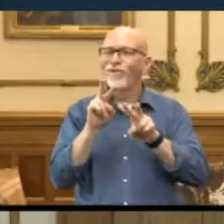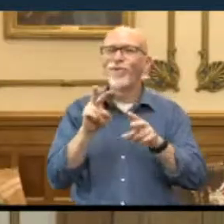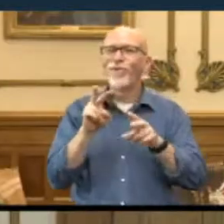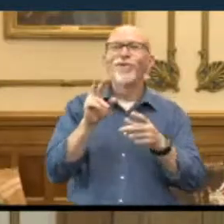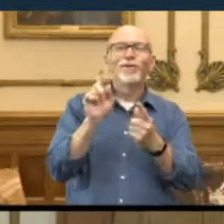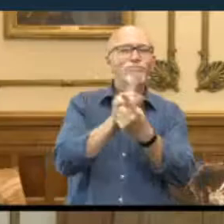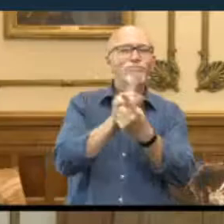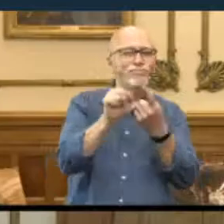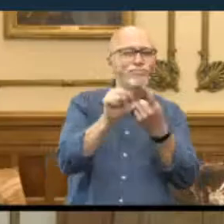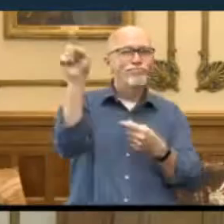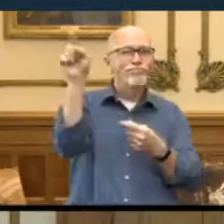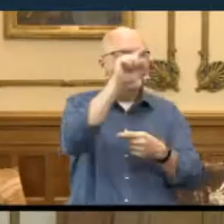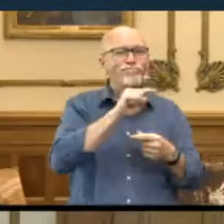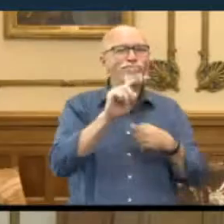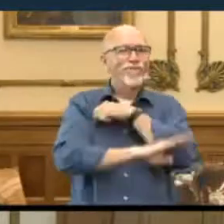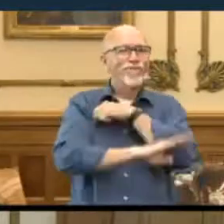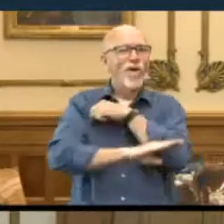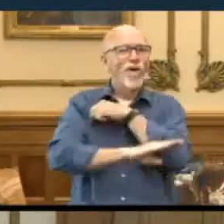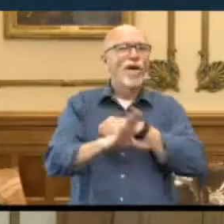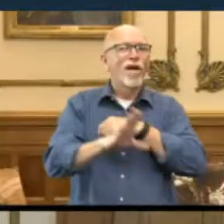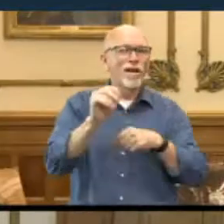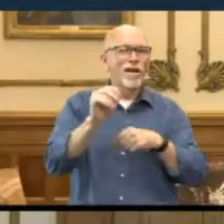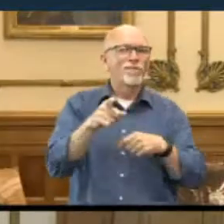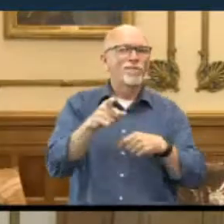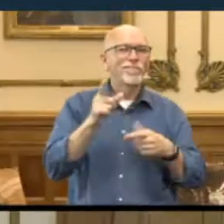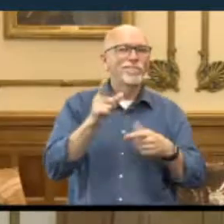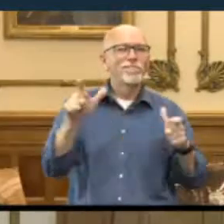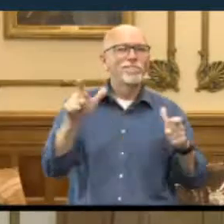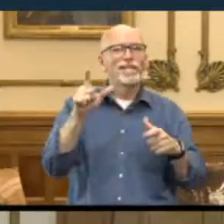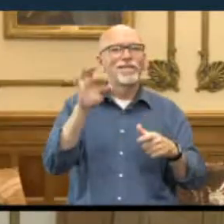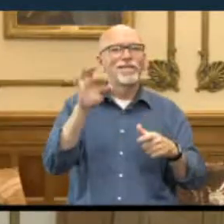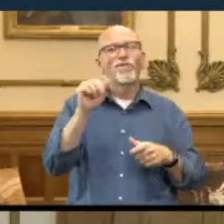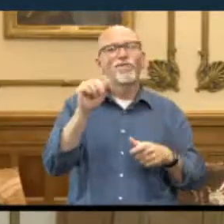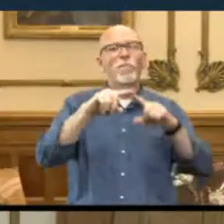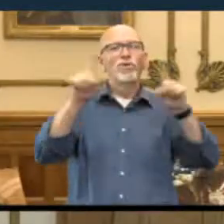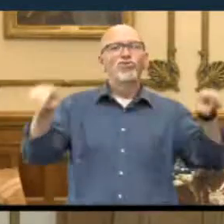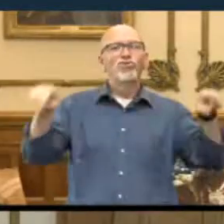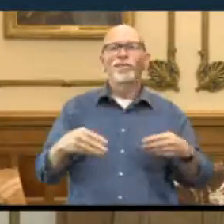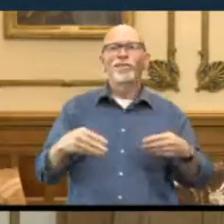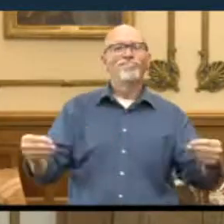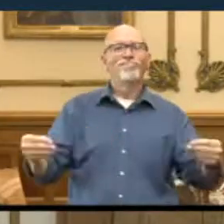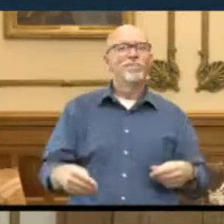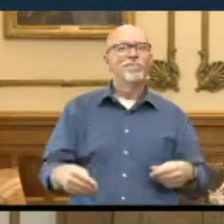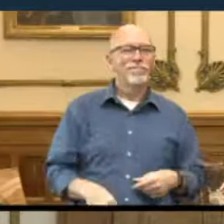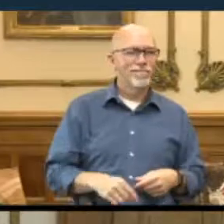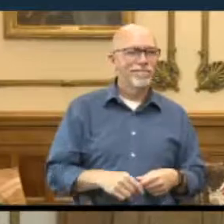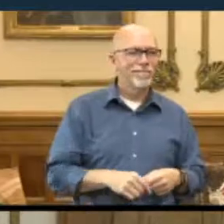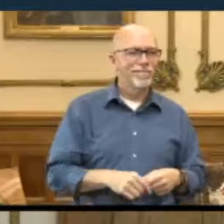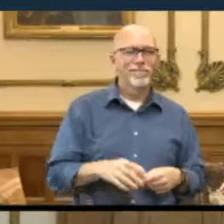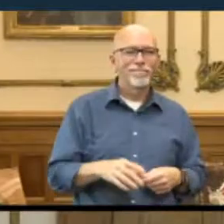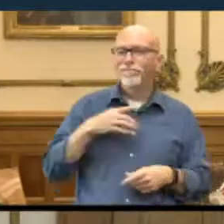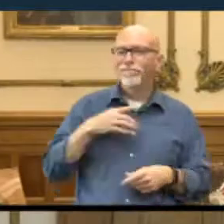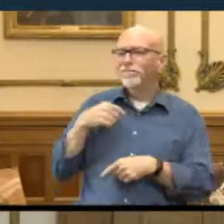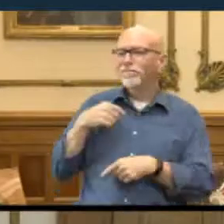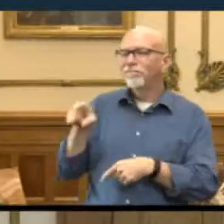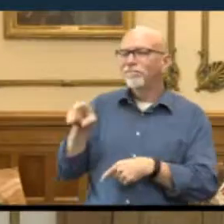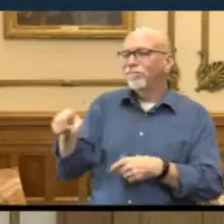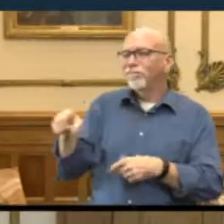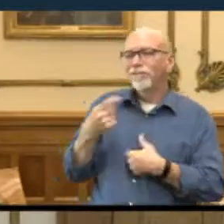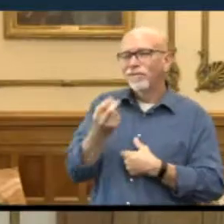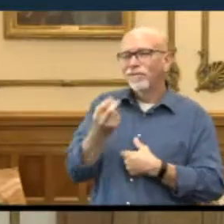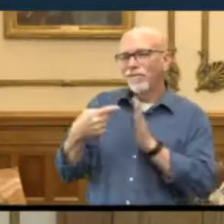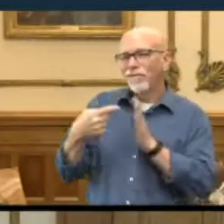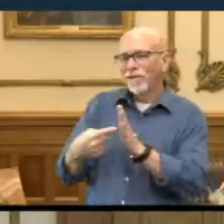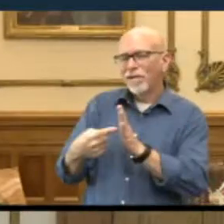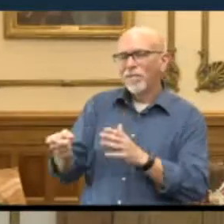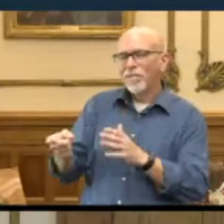hopefully being able to get out there this fall and award some of those big foam checks. Thank you. Let me put you on the spot. Give me, you've got multiple examples, because I